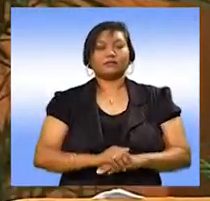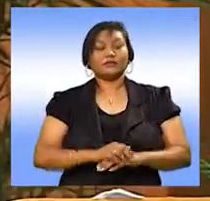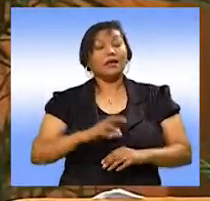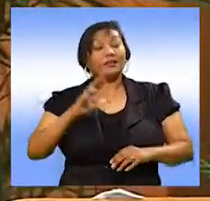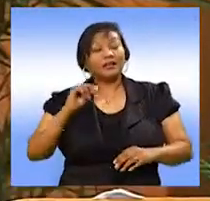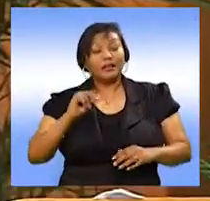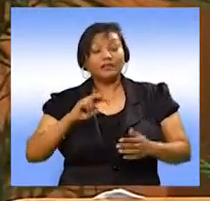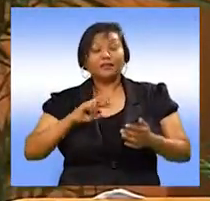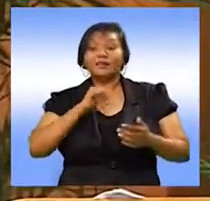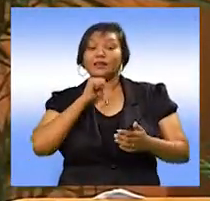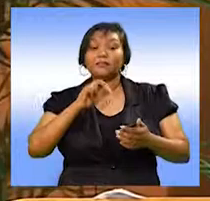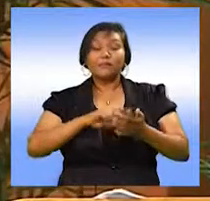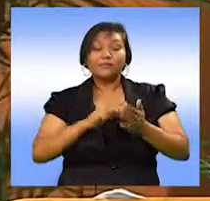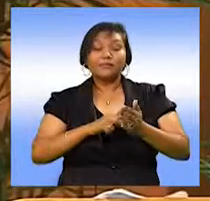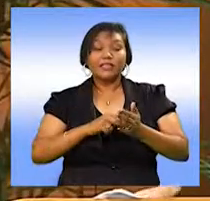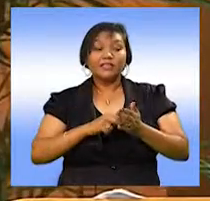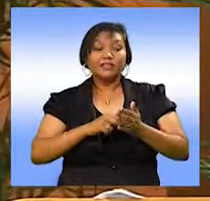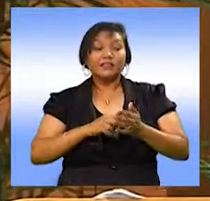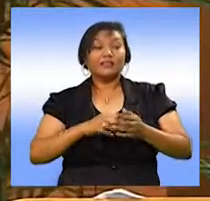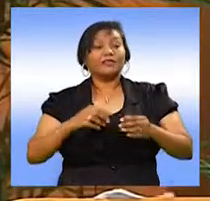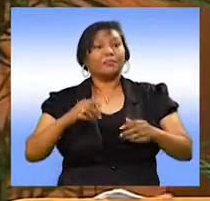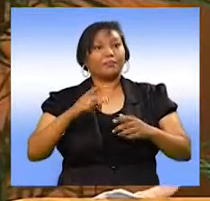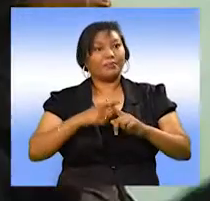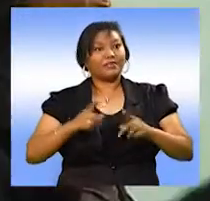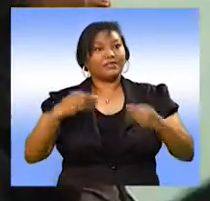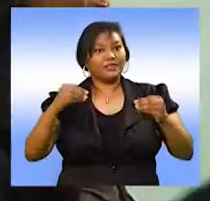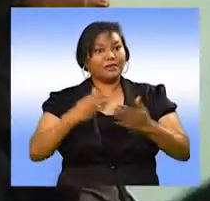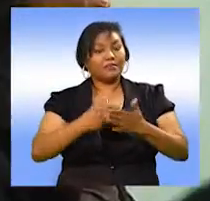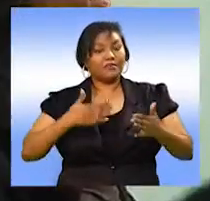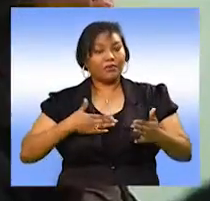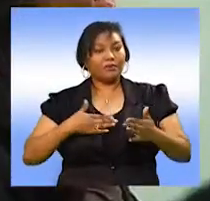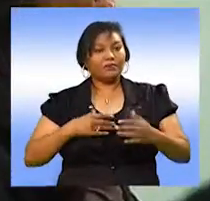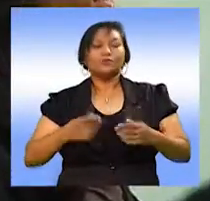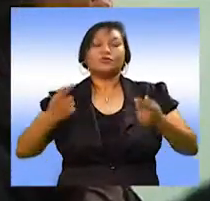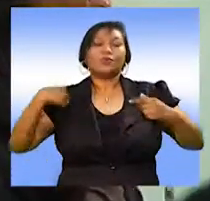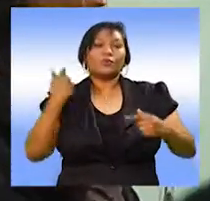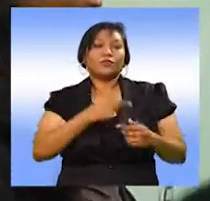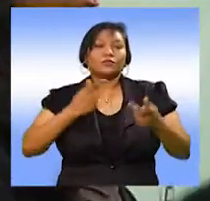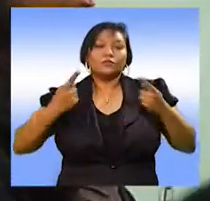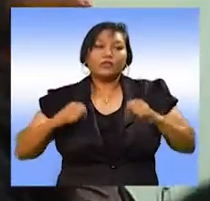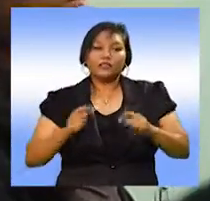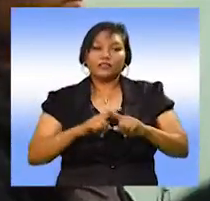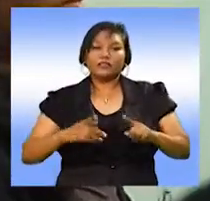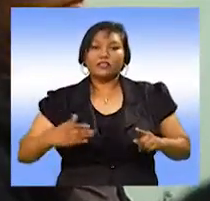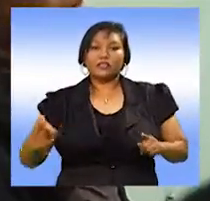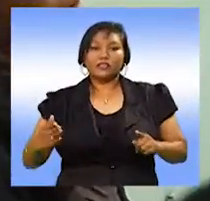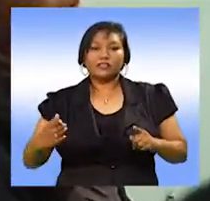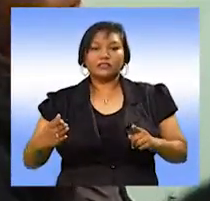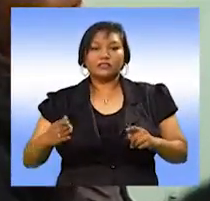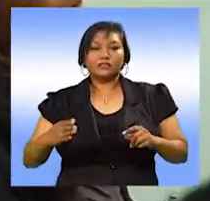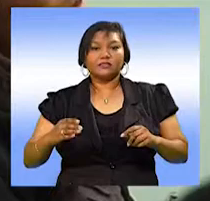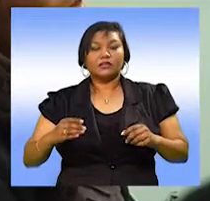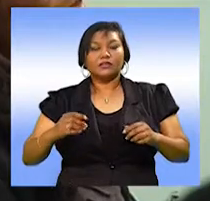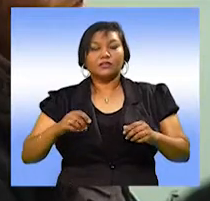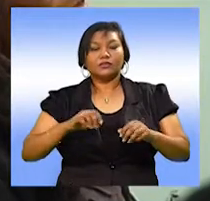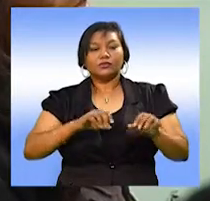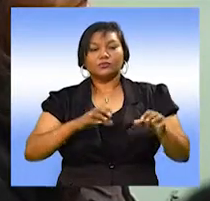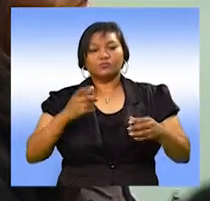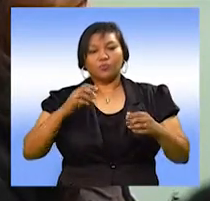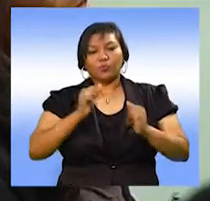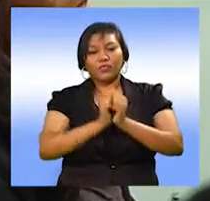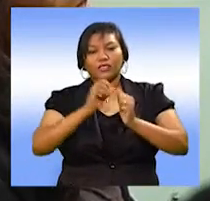away from the fact. Needless to say, we could do nothing about it. There were numerous attempts to my colleagues at